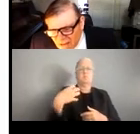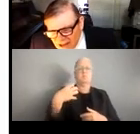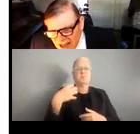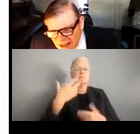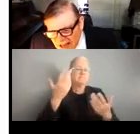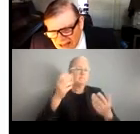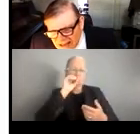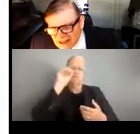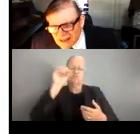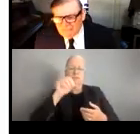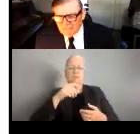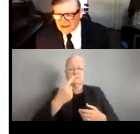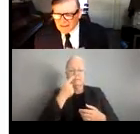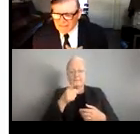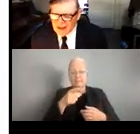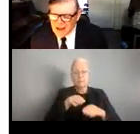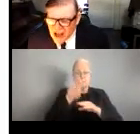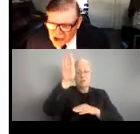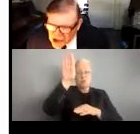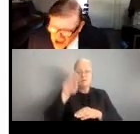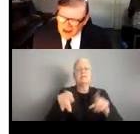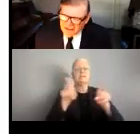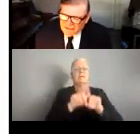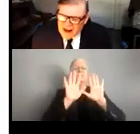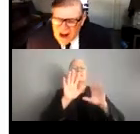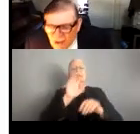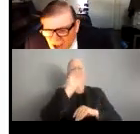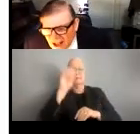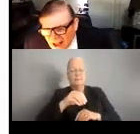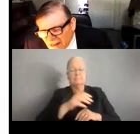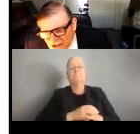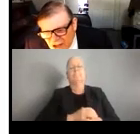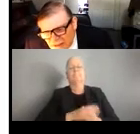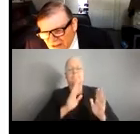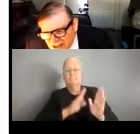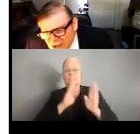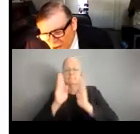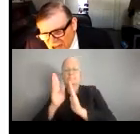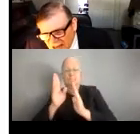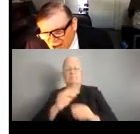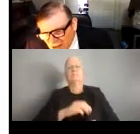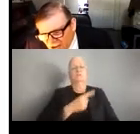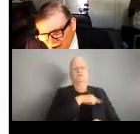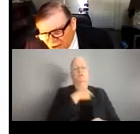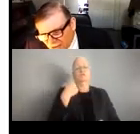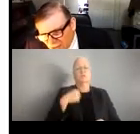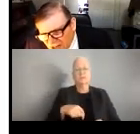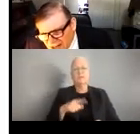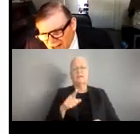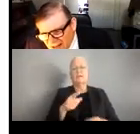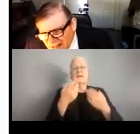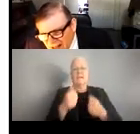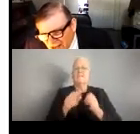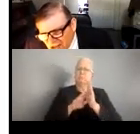and they went up, as did the 10%. In China, where there has been this enormous economic growth, we